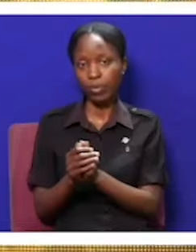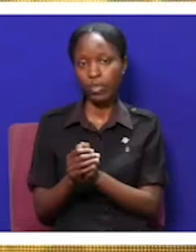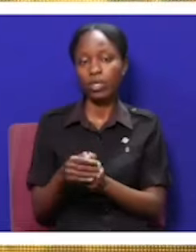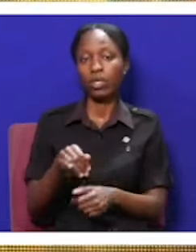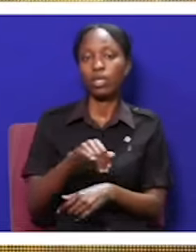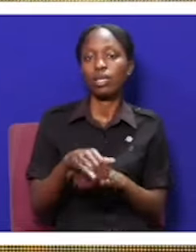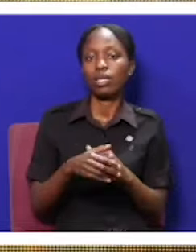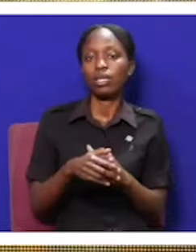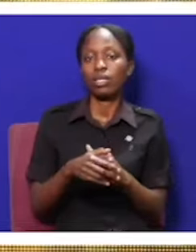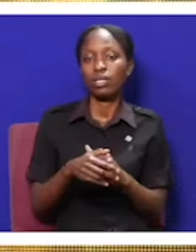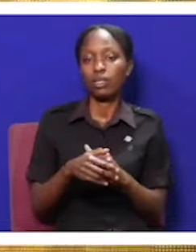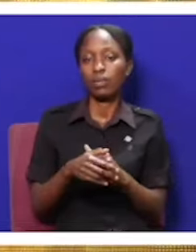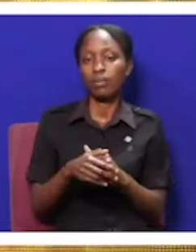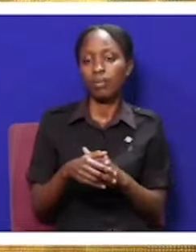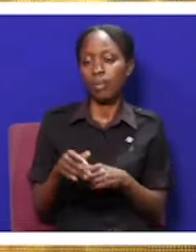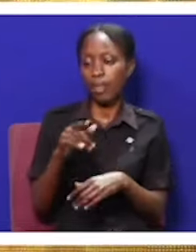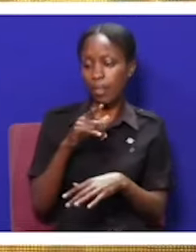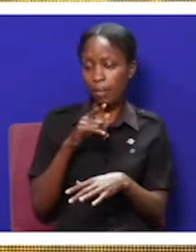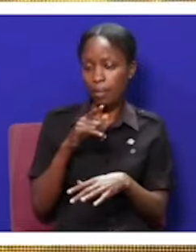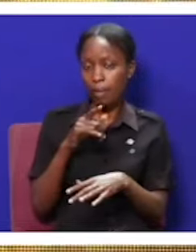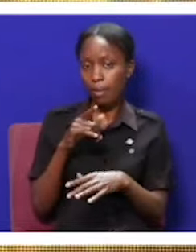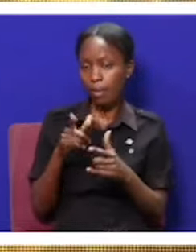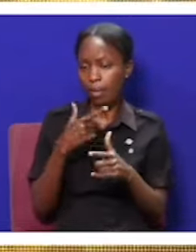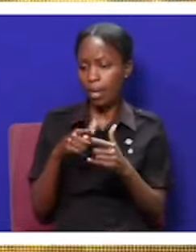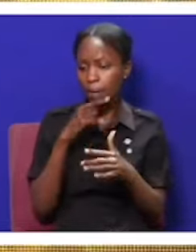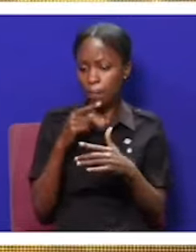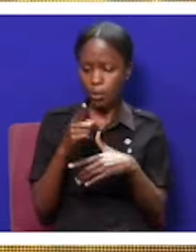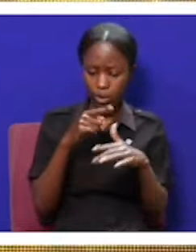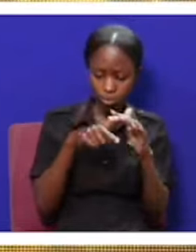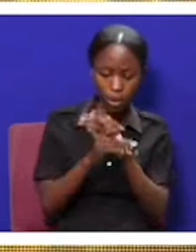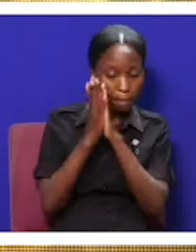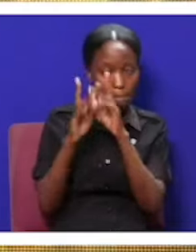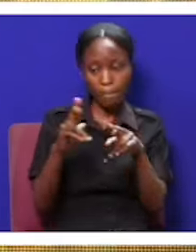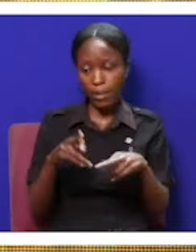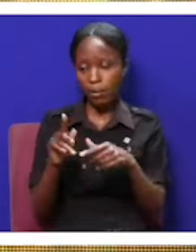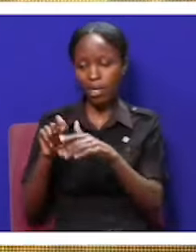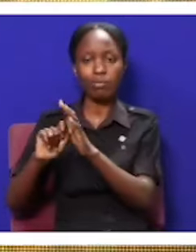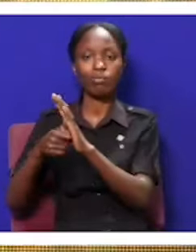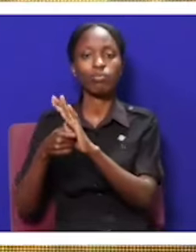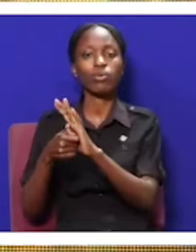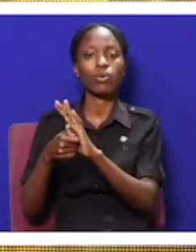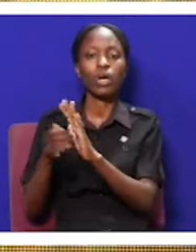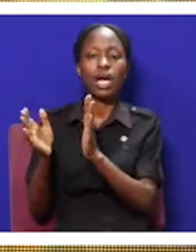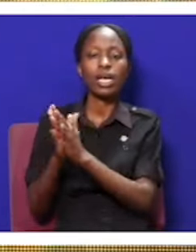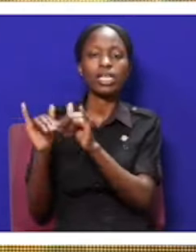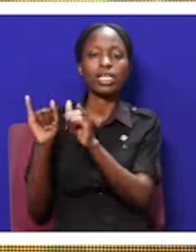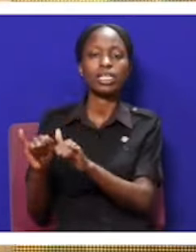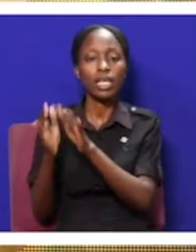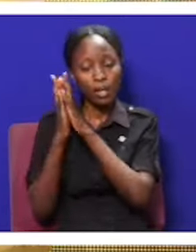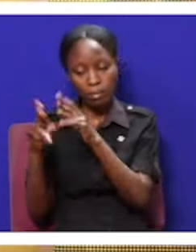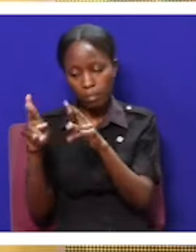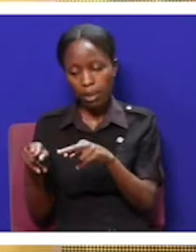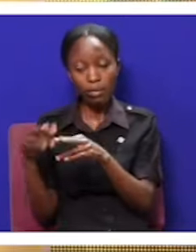Jeremy went straight into his bedroom, locked himself in, and remained there for some